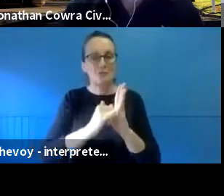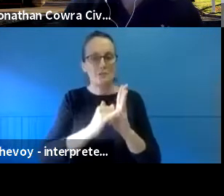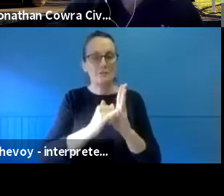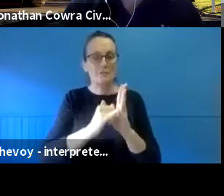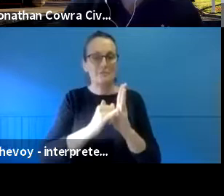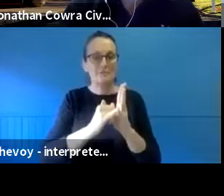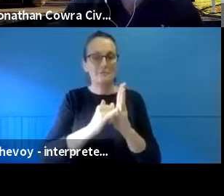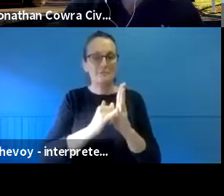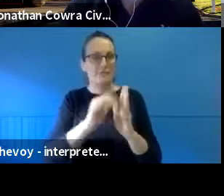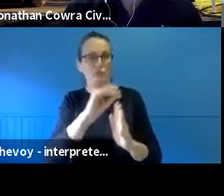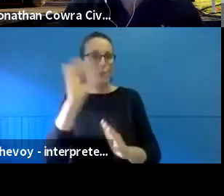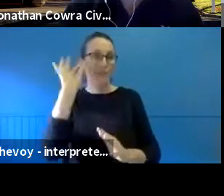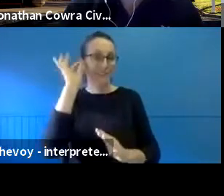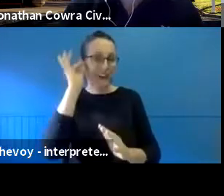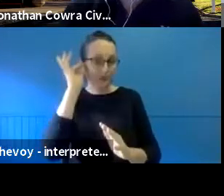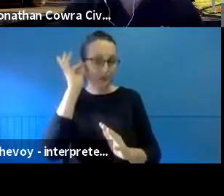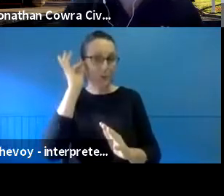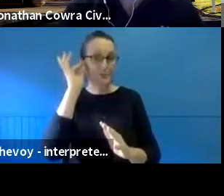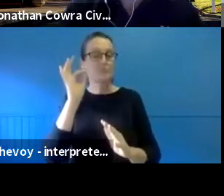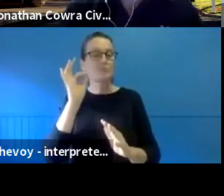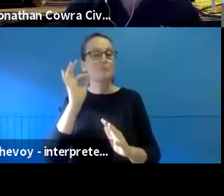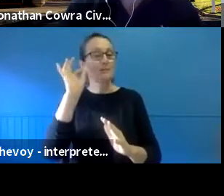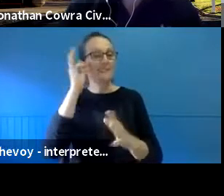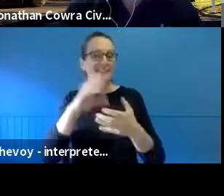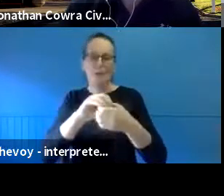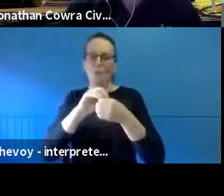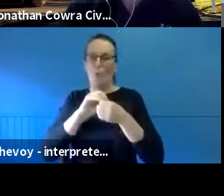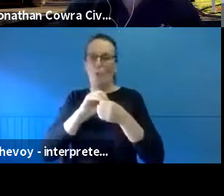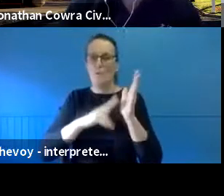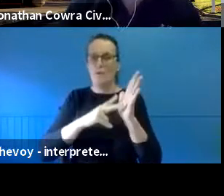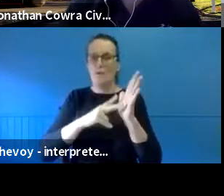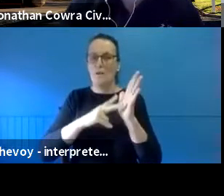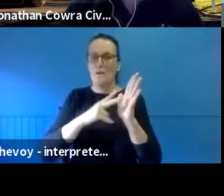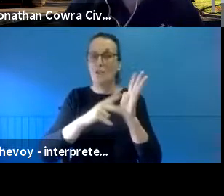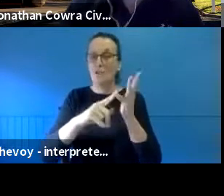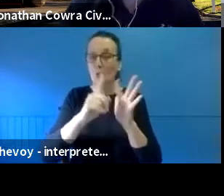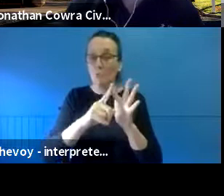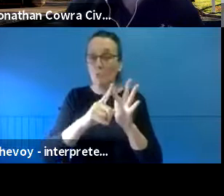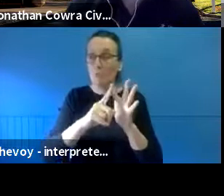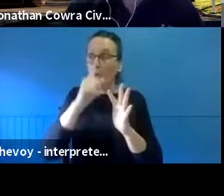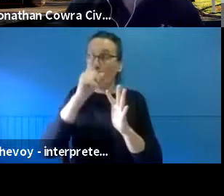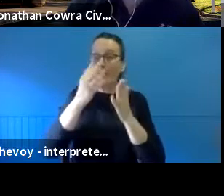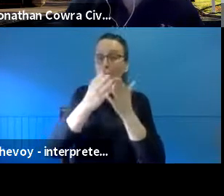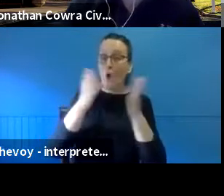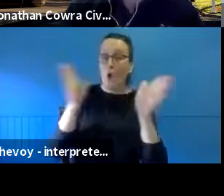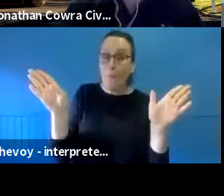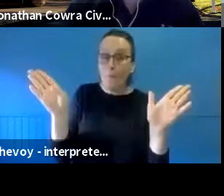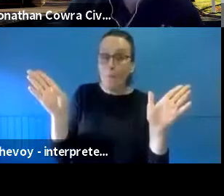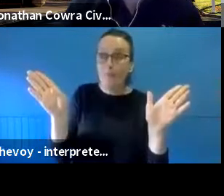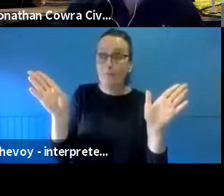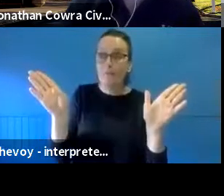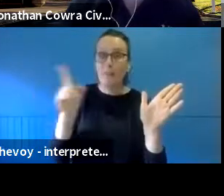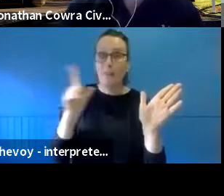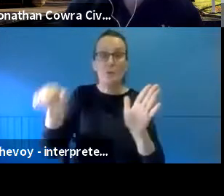venue, and managing the expectations of when we can reopen and, you know, when the doors open, oh yes, they'll all come flooding. No, that's not